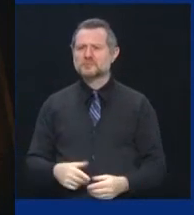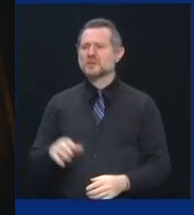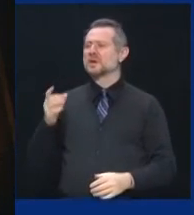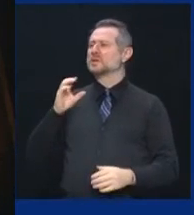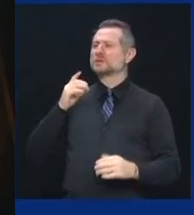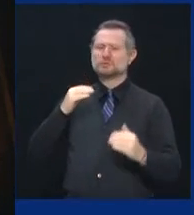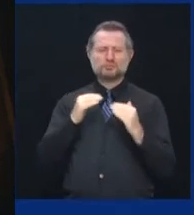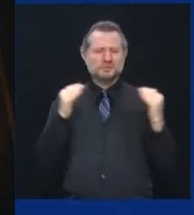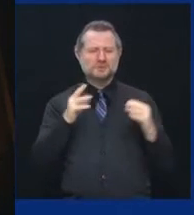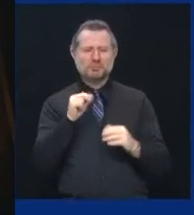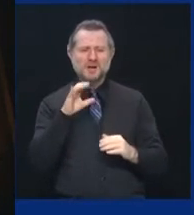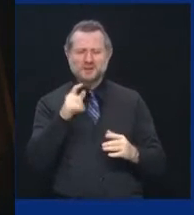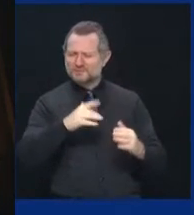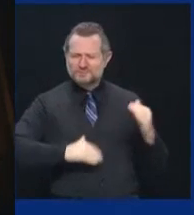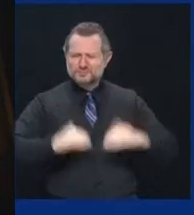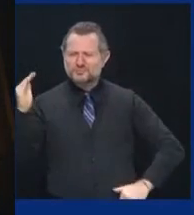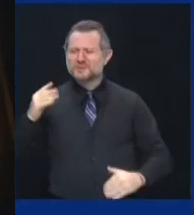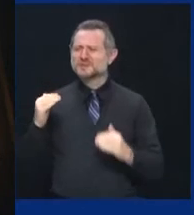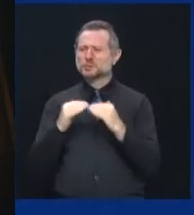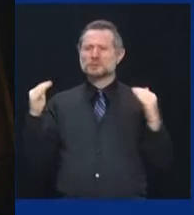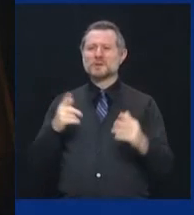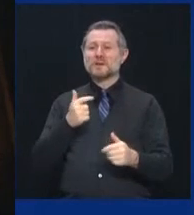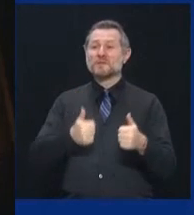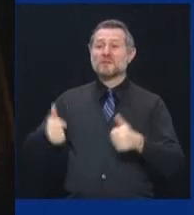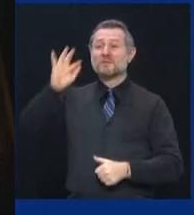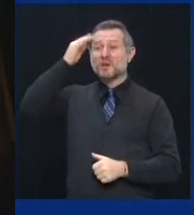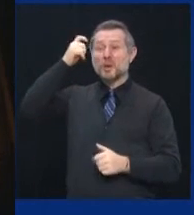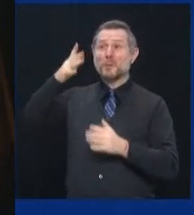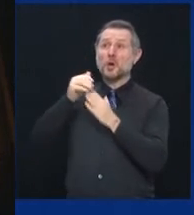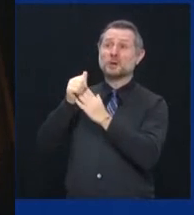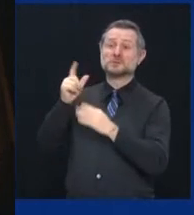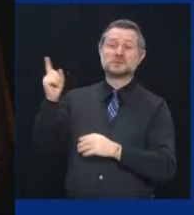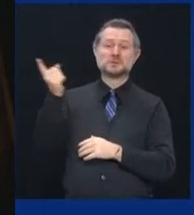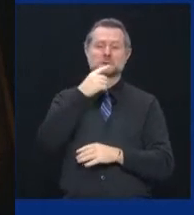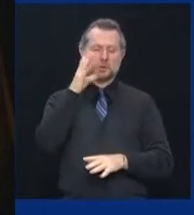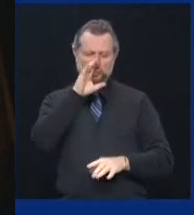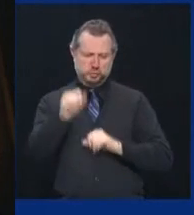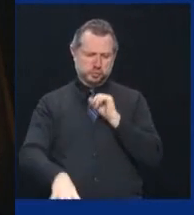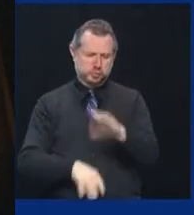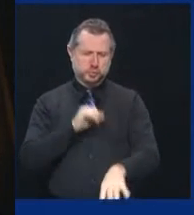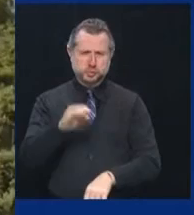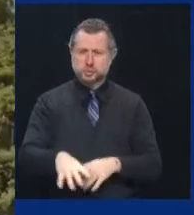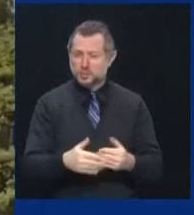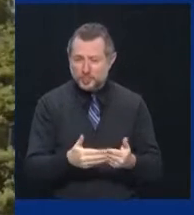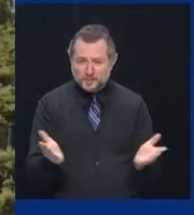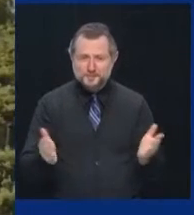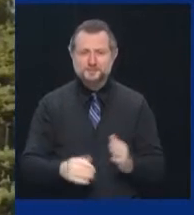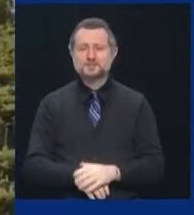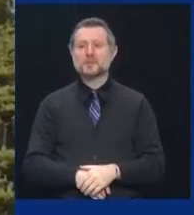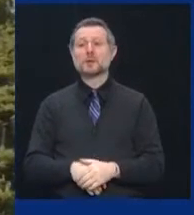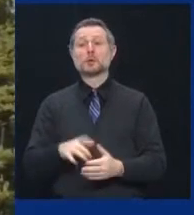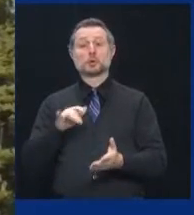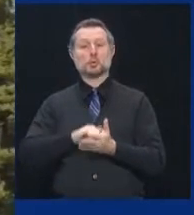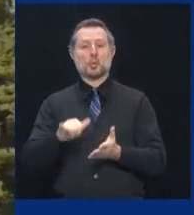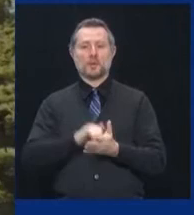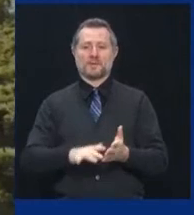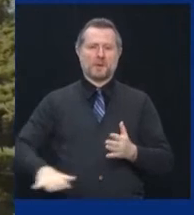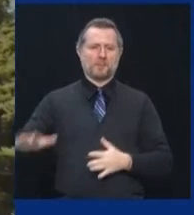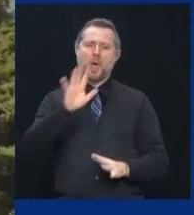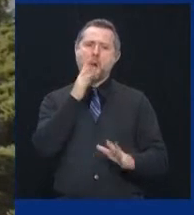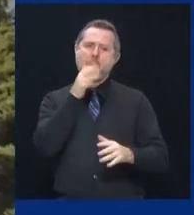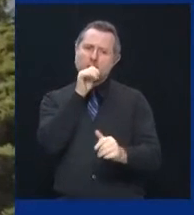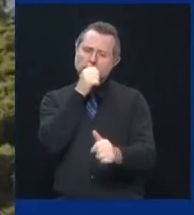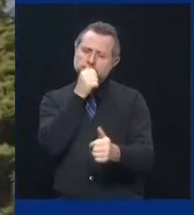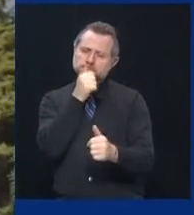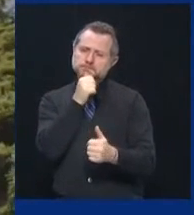hateful leadership. New York is, of course, not immune to those currents. In New York, we experience all of